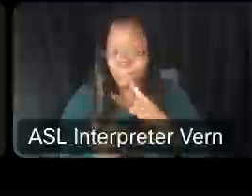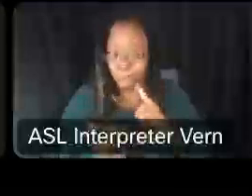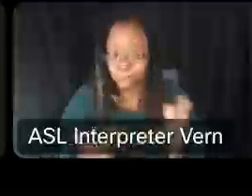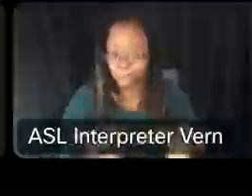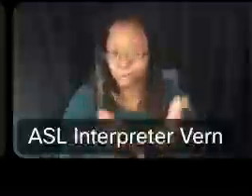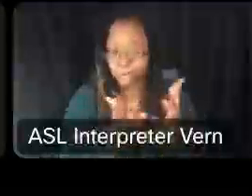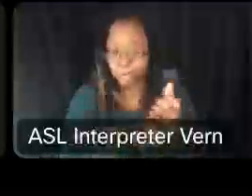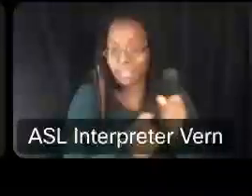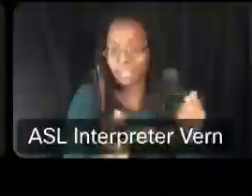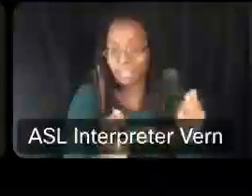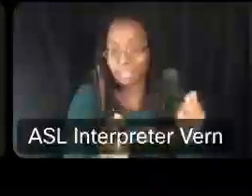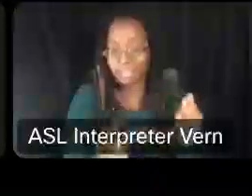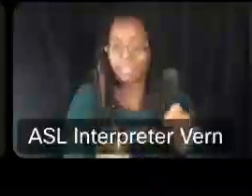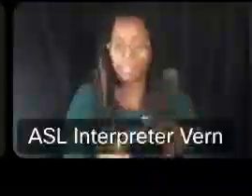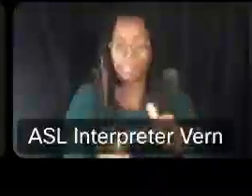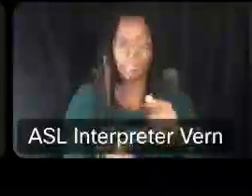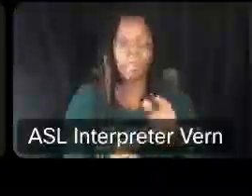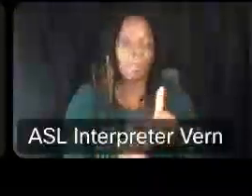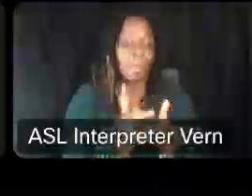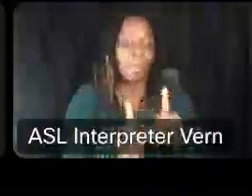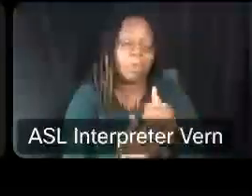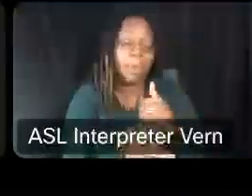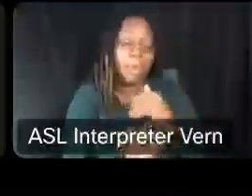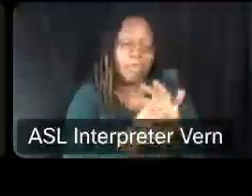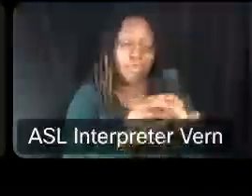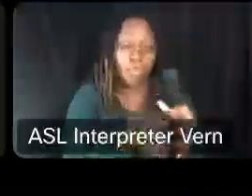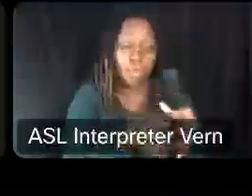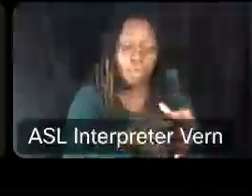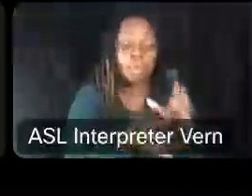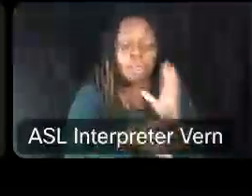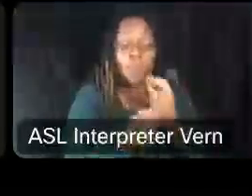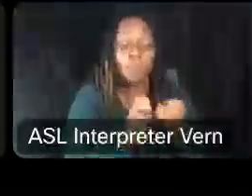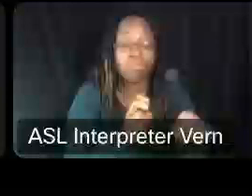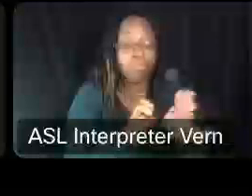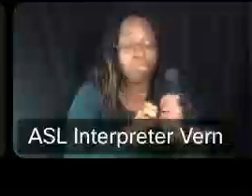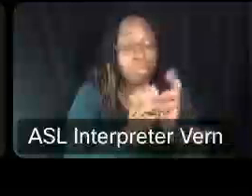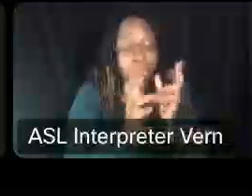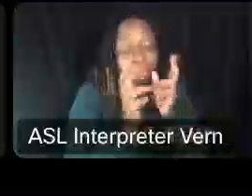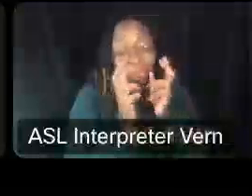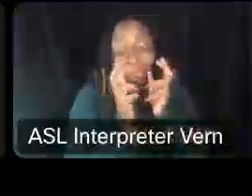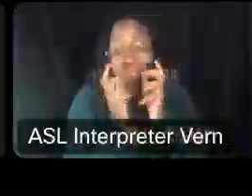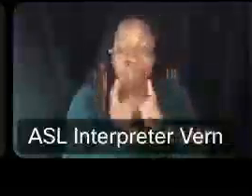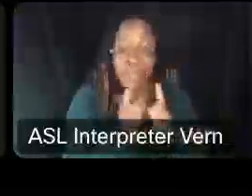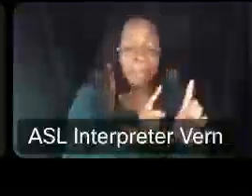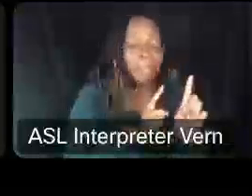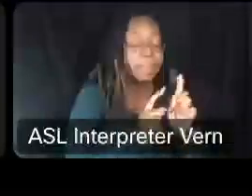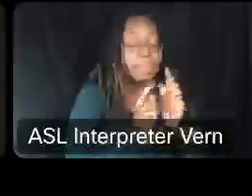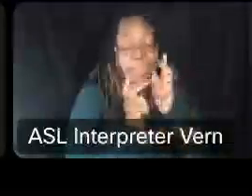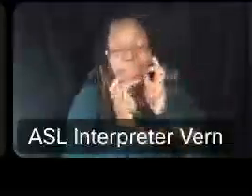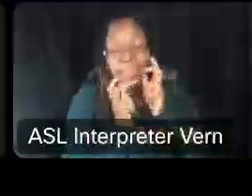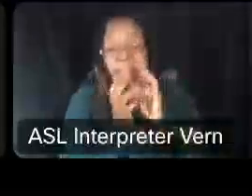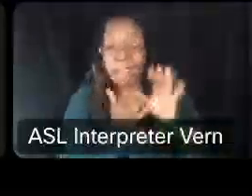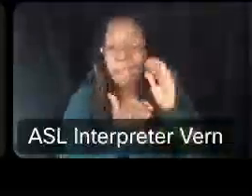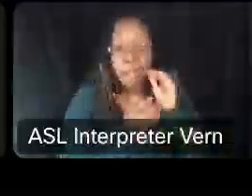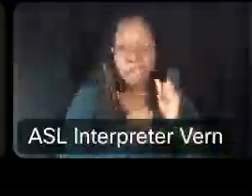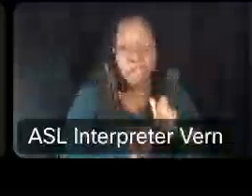people held groups where they shared about what happened to them, and others listened, learned, and strengthened our advocacy and